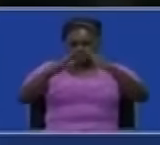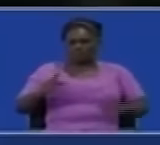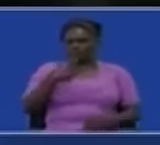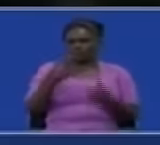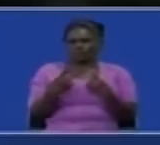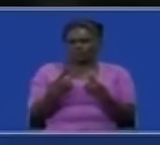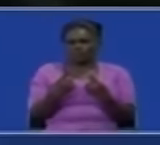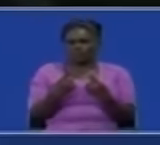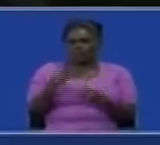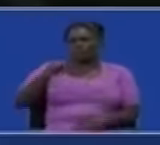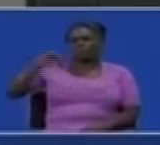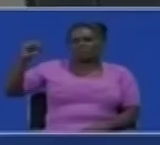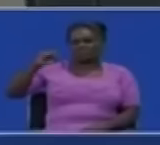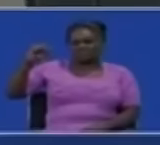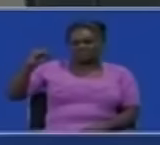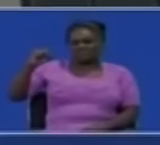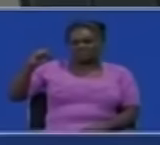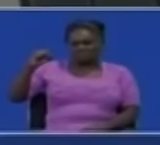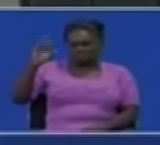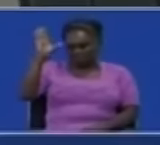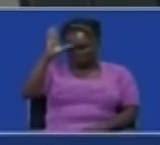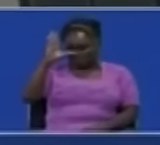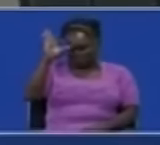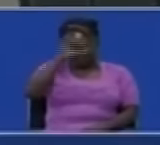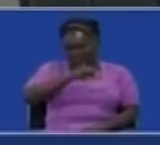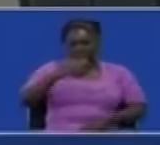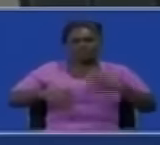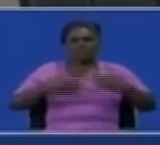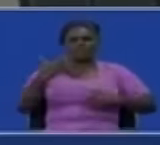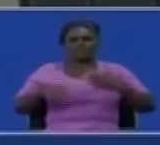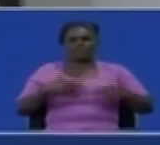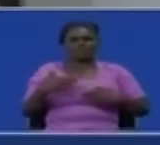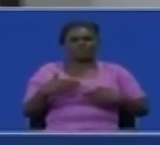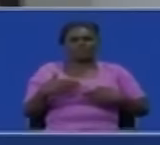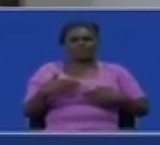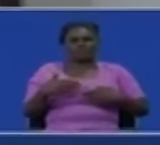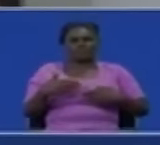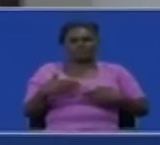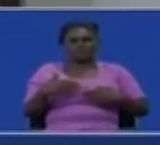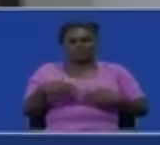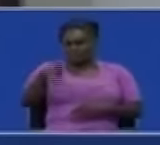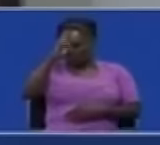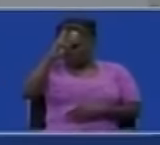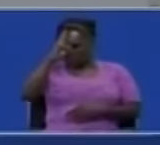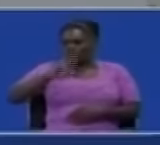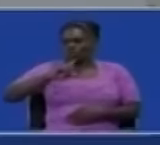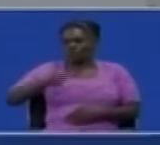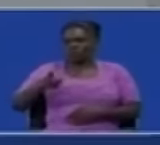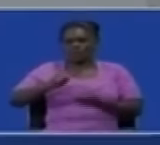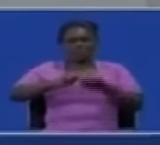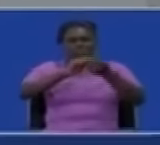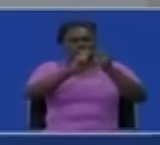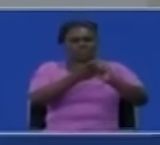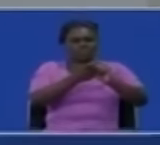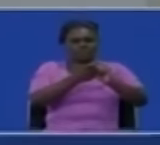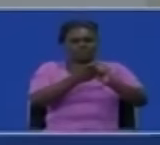Kingi's camp call political malice, State House spokesman Manoah Sipisu calls police command restructuring. Explanations that